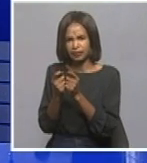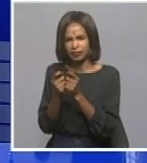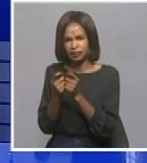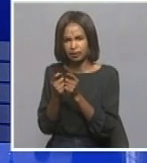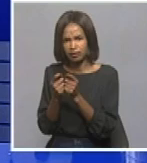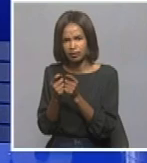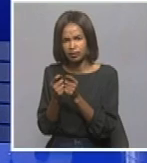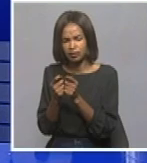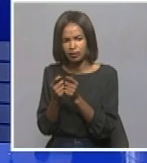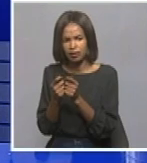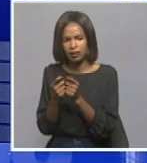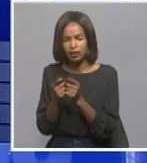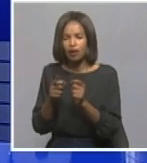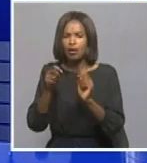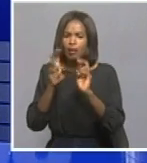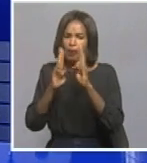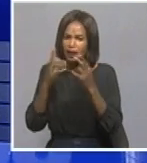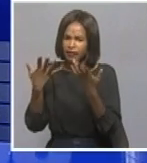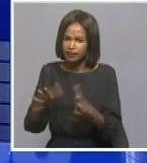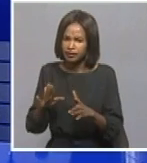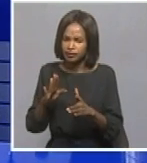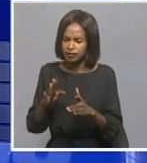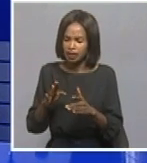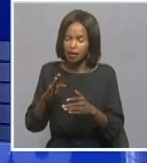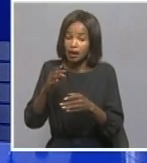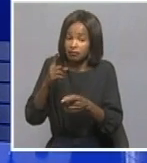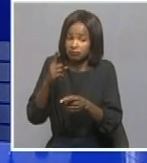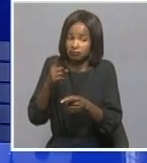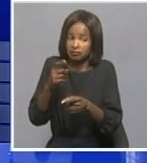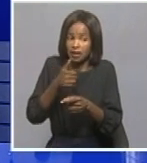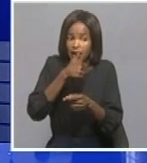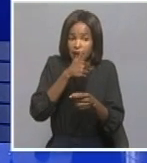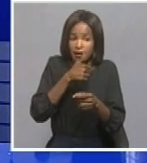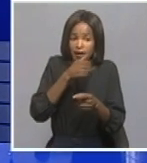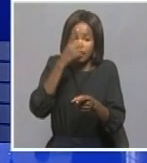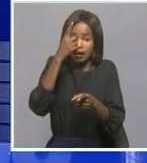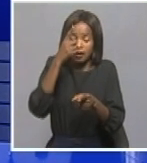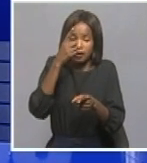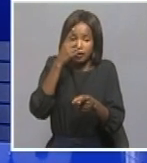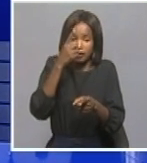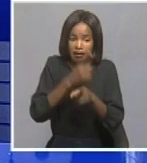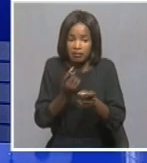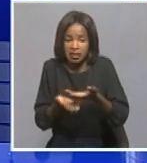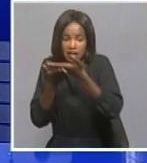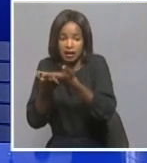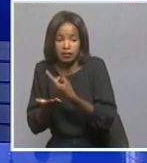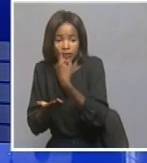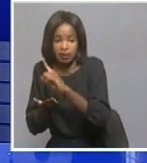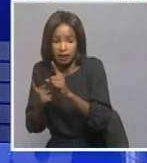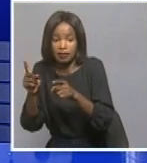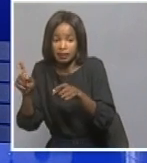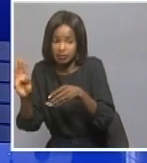been any discussions with regards to how then the private sector can also then assist government with regards to either financial assistance or